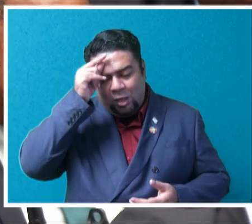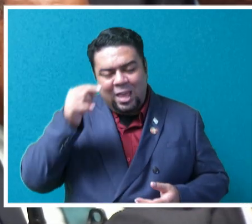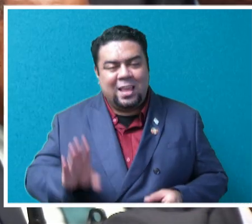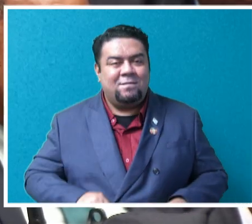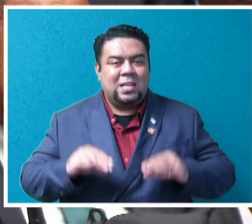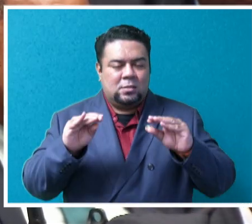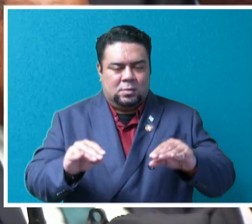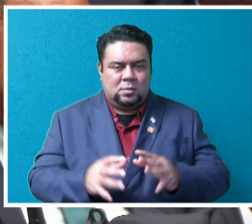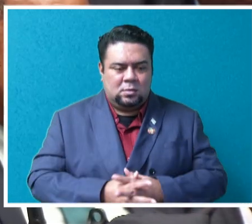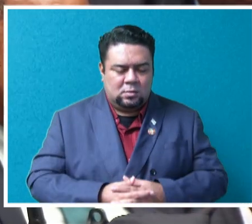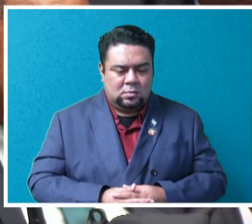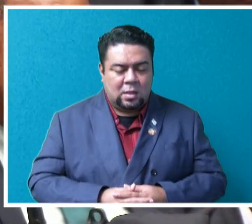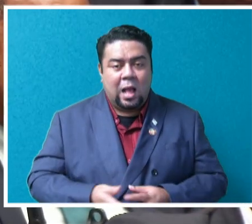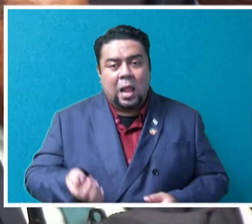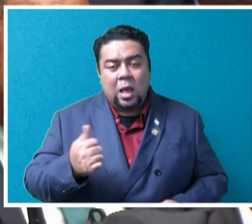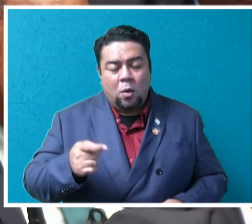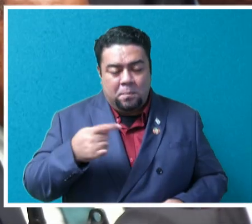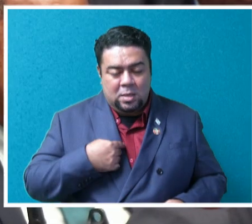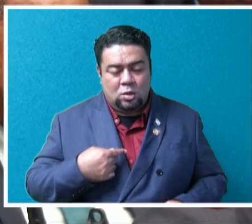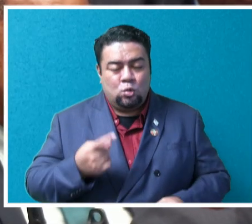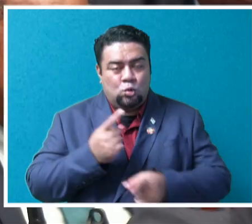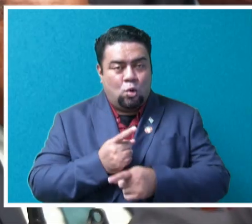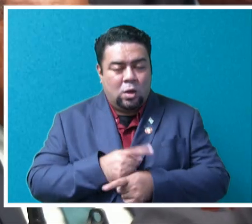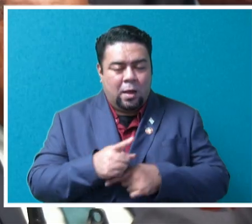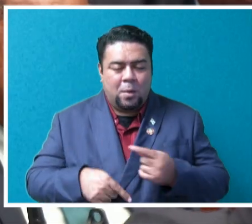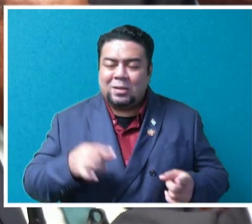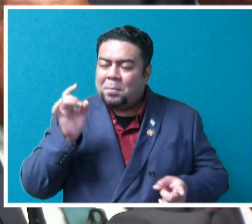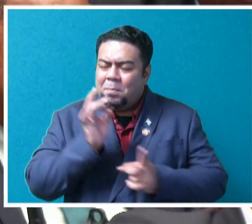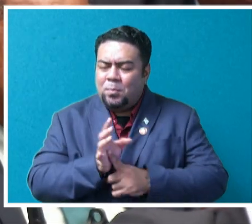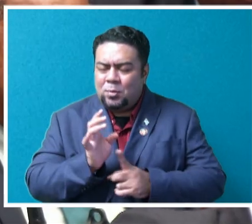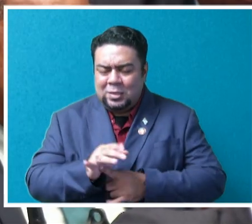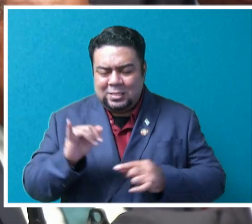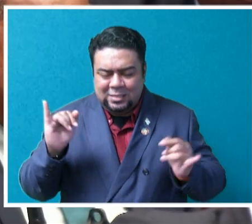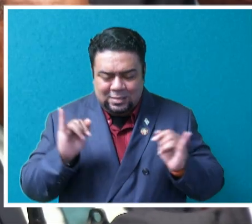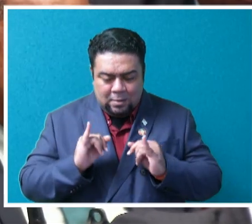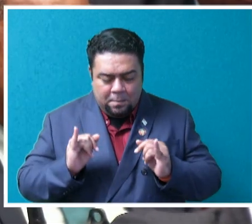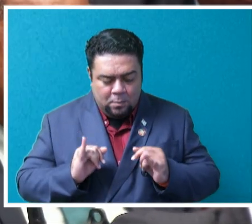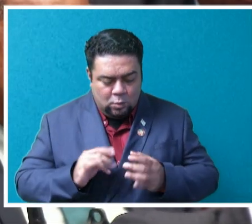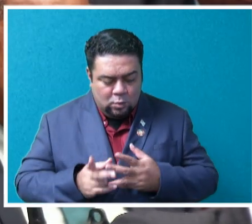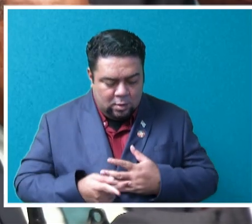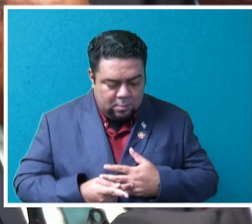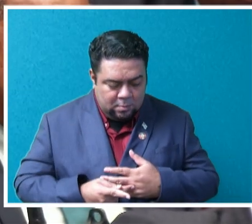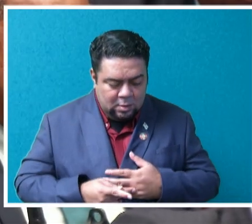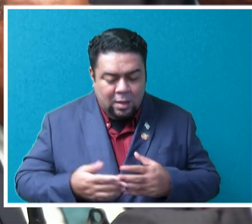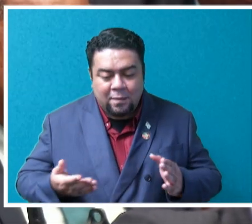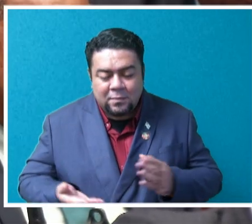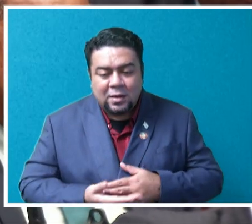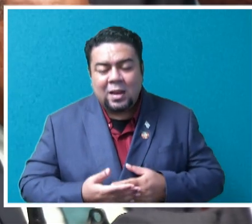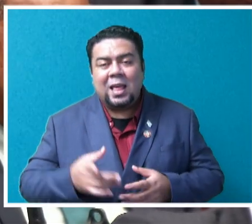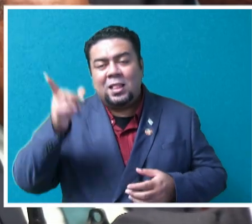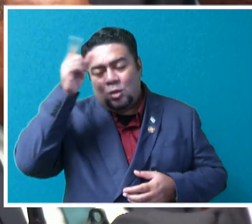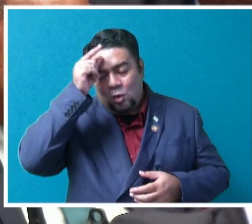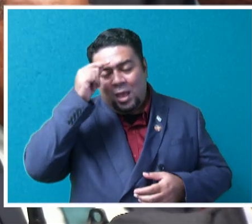Mr. Speaker, sir, allow me to highlight several key initiatives undertaken by the iTaukei Land